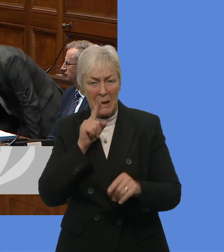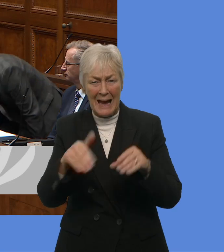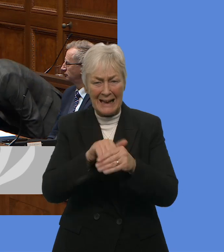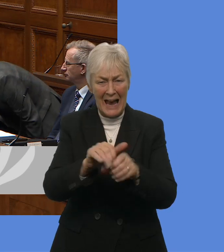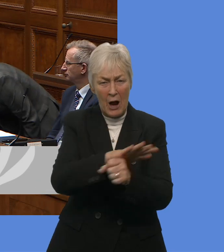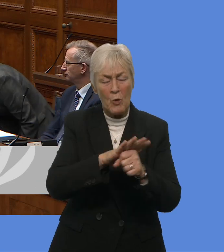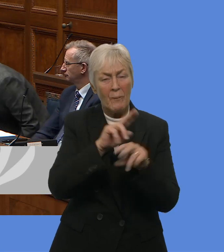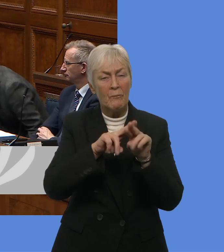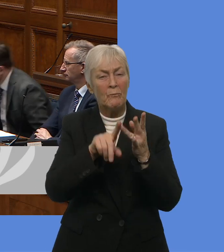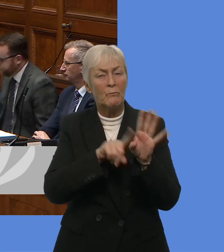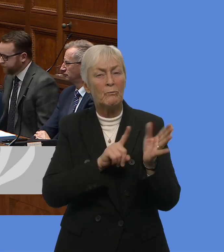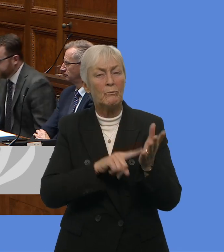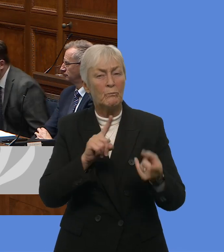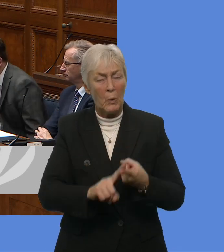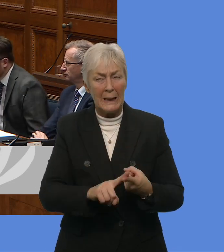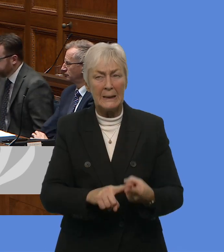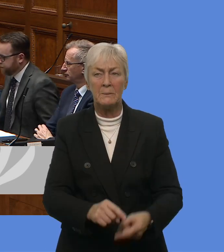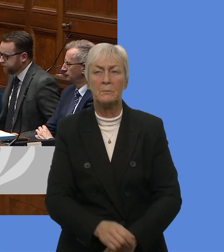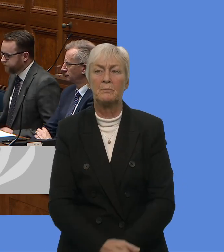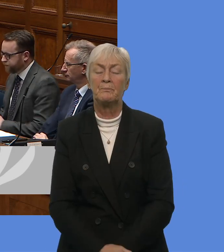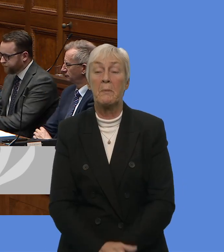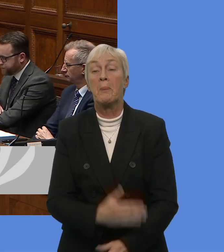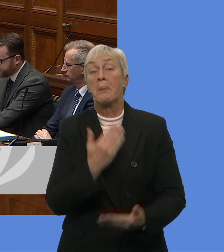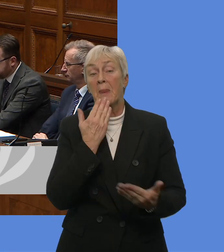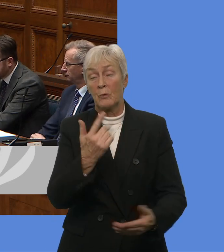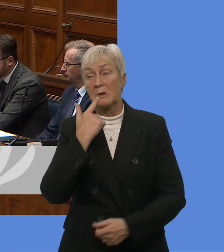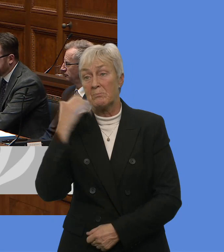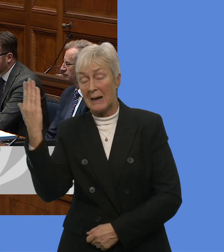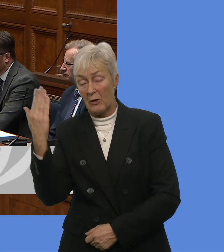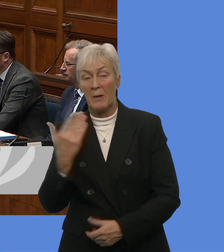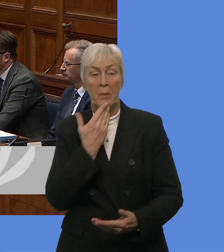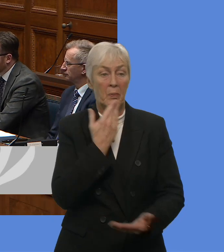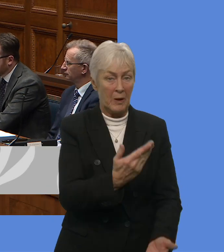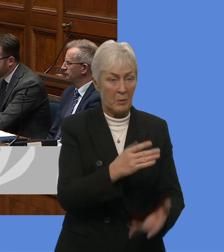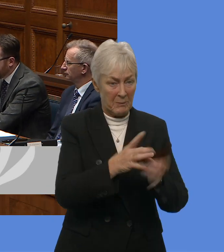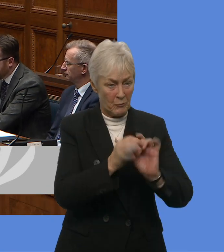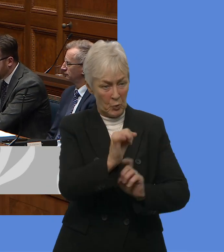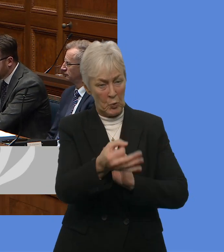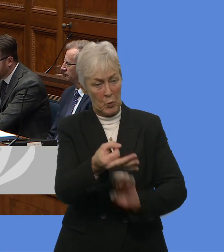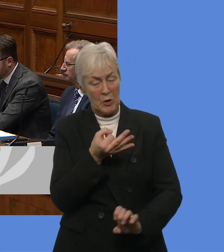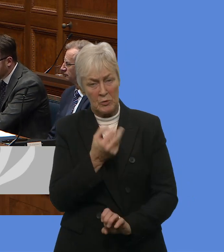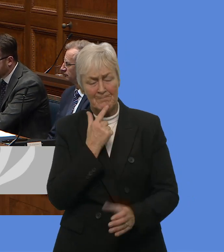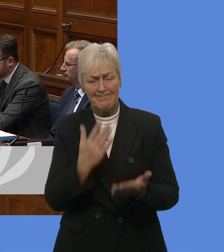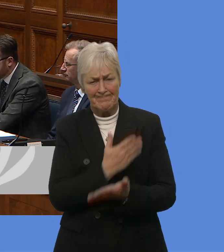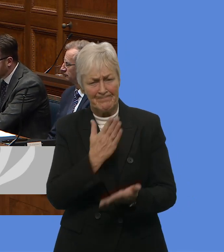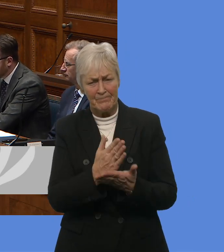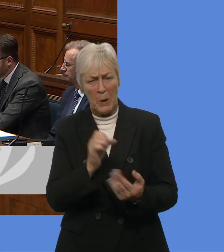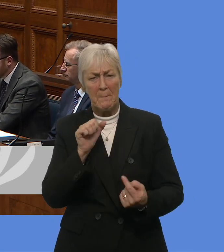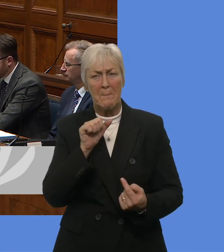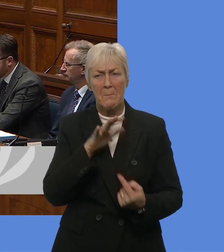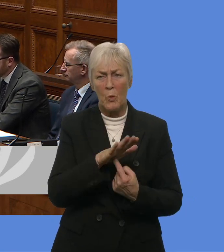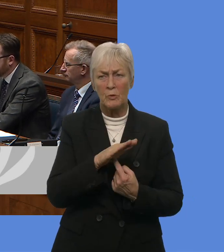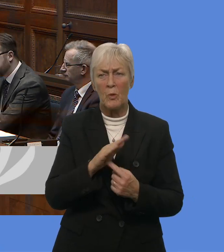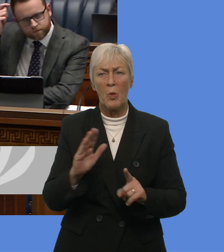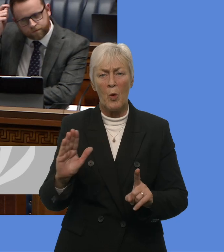Foy? Minister. Thank you, Mr. Speaker. I thank the member for his question. I think it is incredibly important that